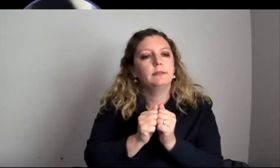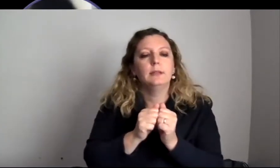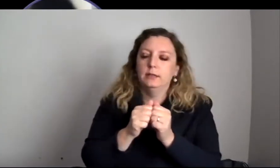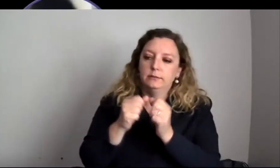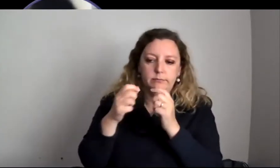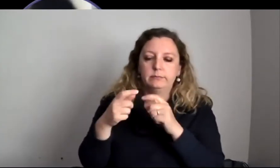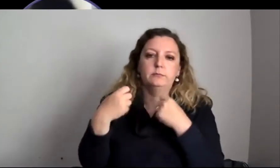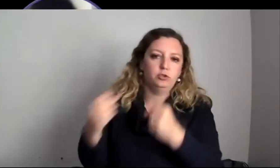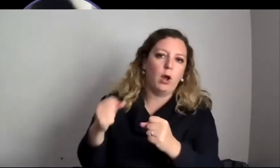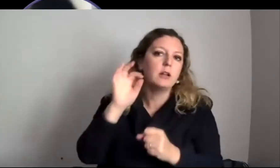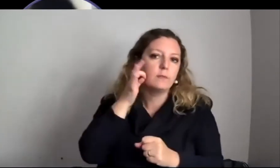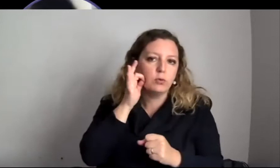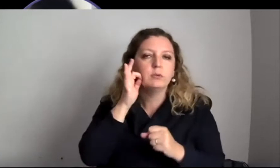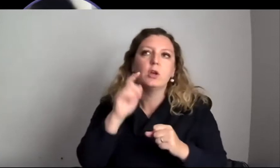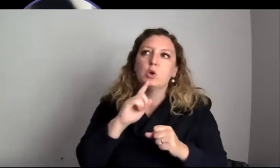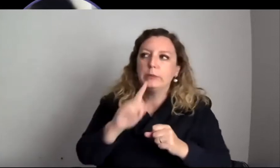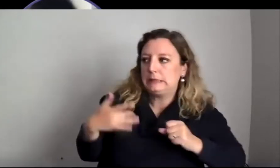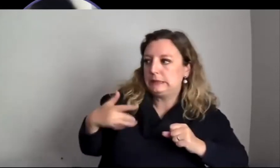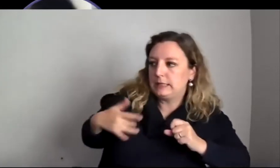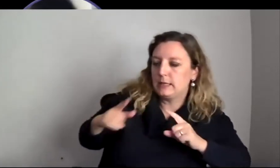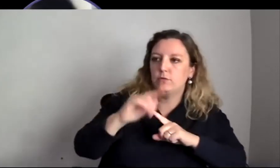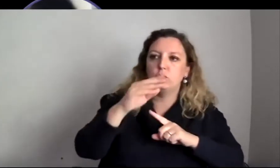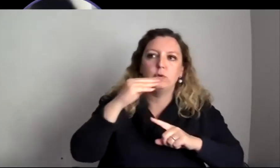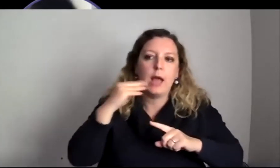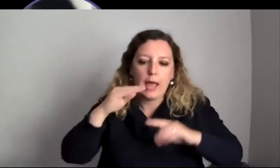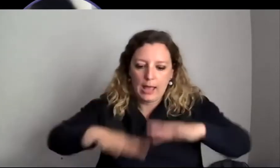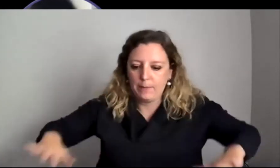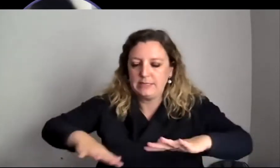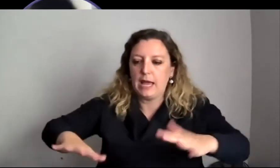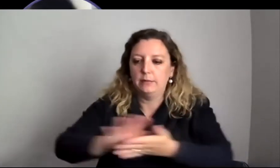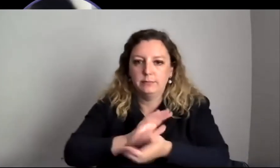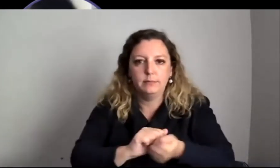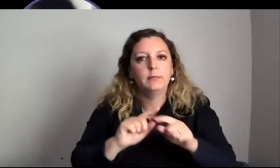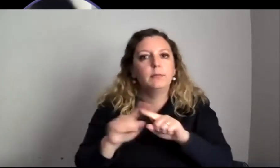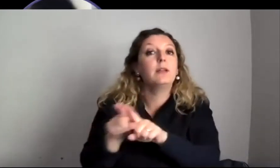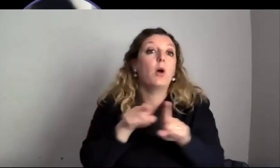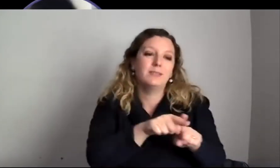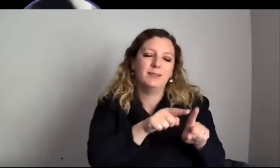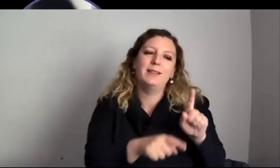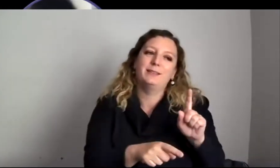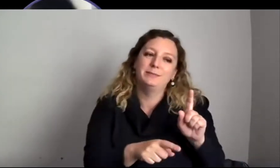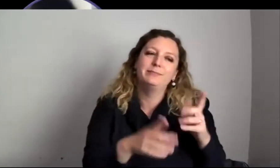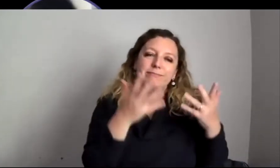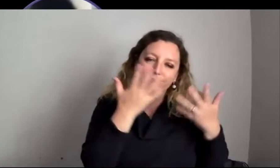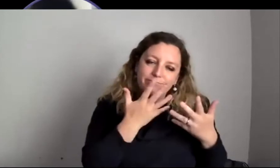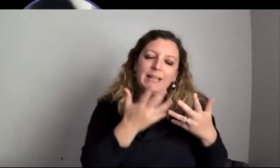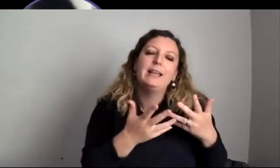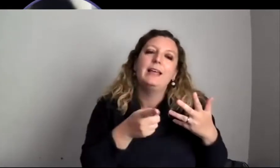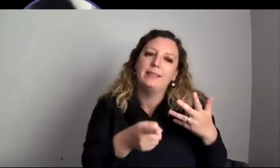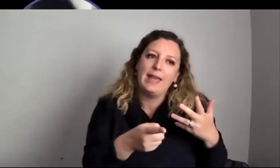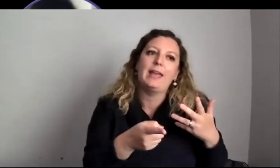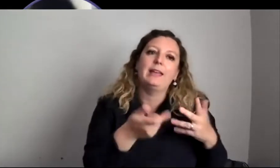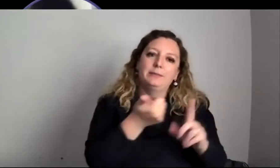very sensitive to habitat degradation, but they are also the tastiest lemurs, unfortunately. So they eat so much